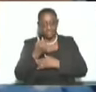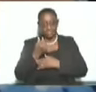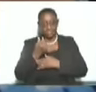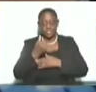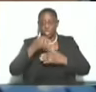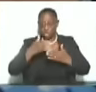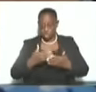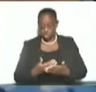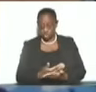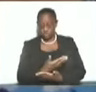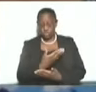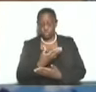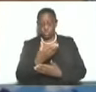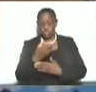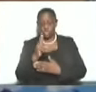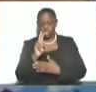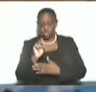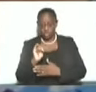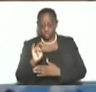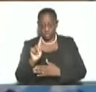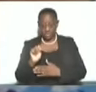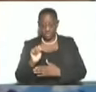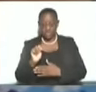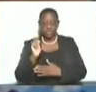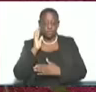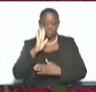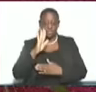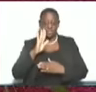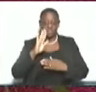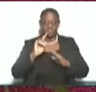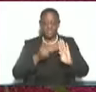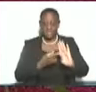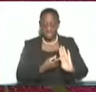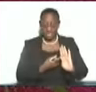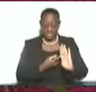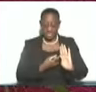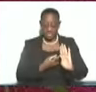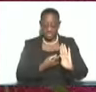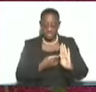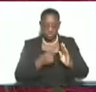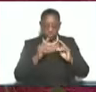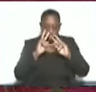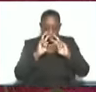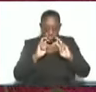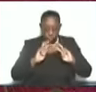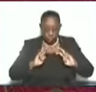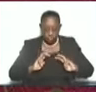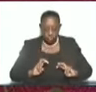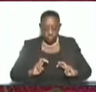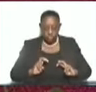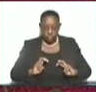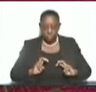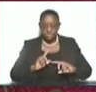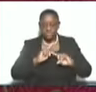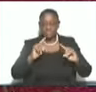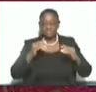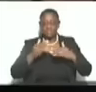new unit will be formed to review notice of vacancy